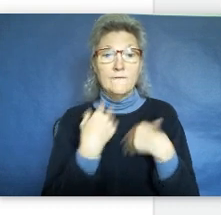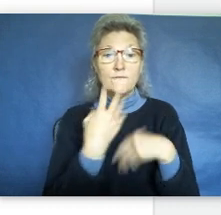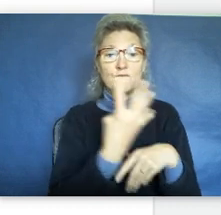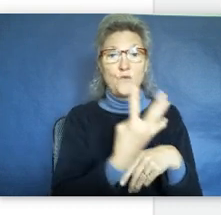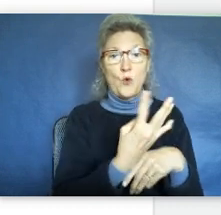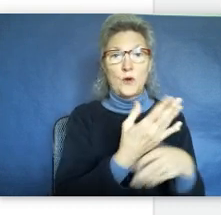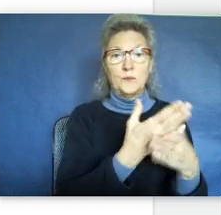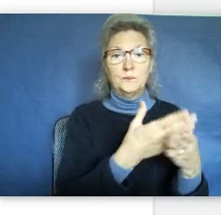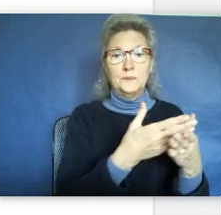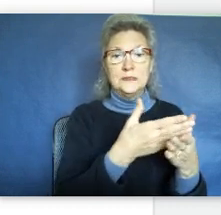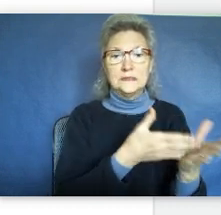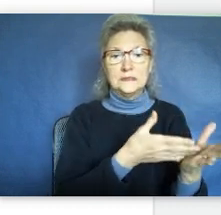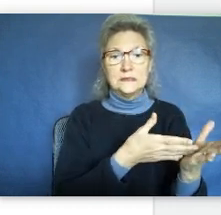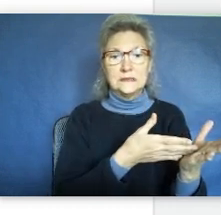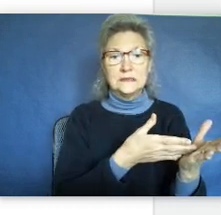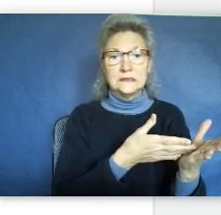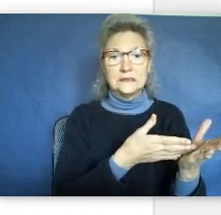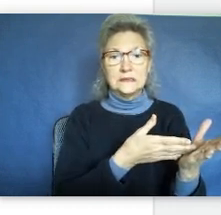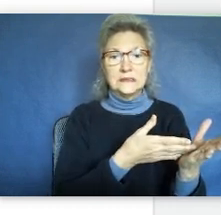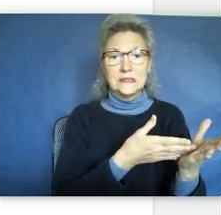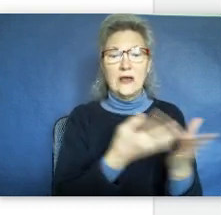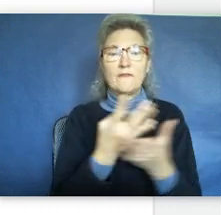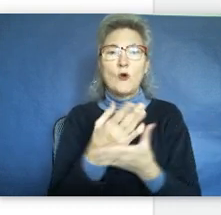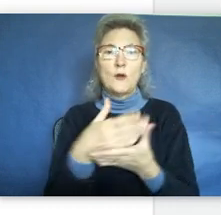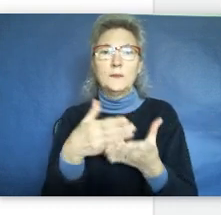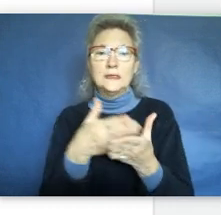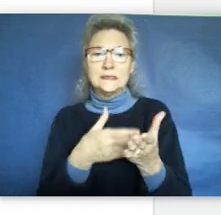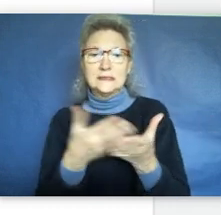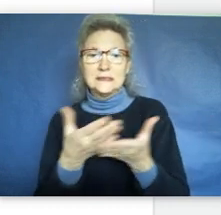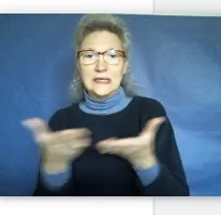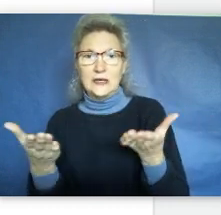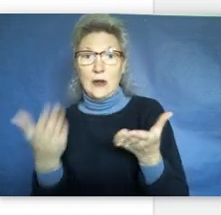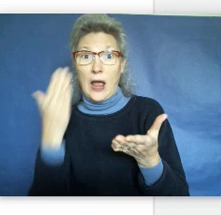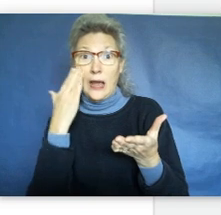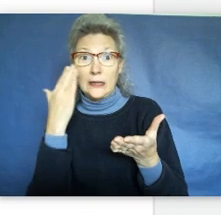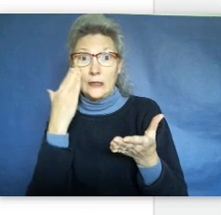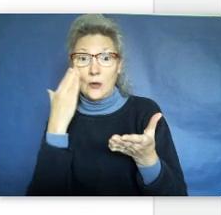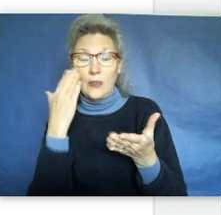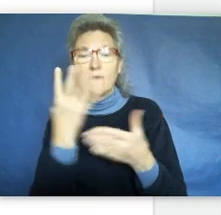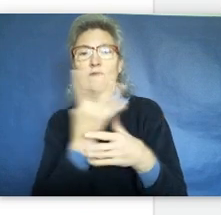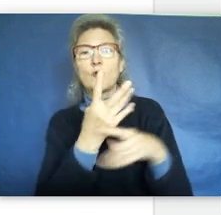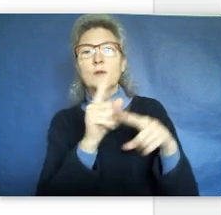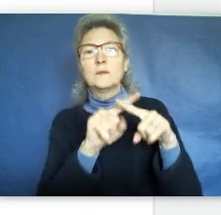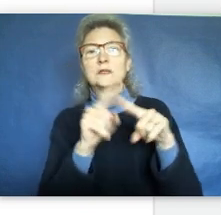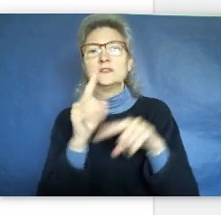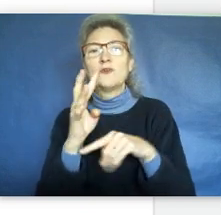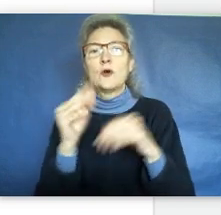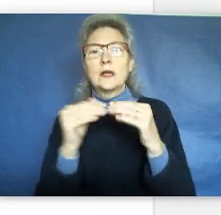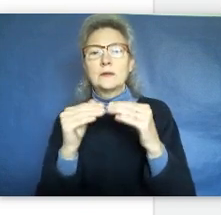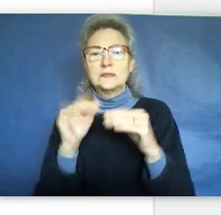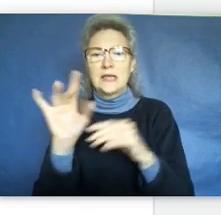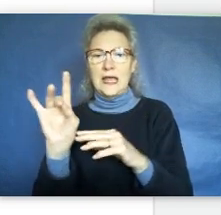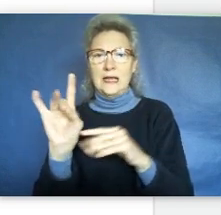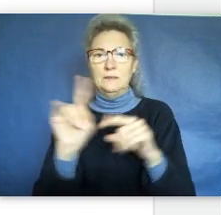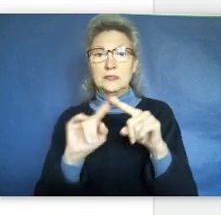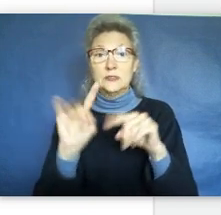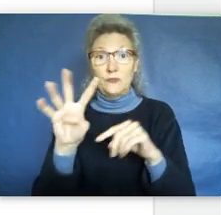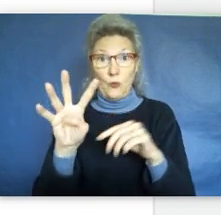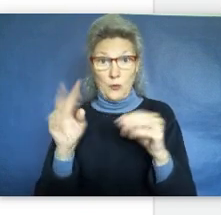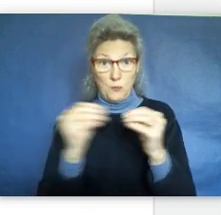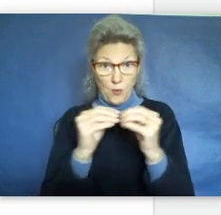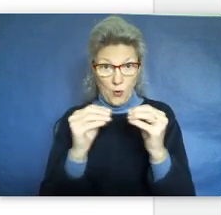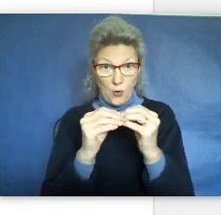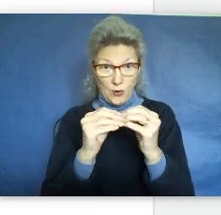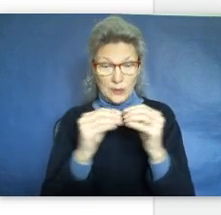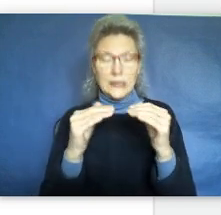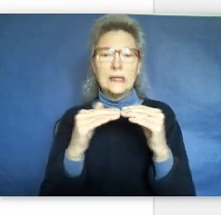four pieces here, four pieces here. I know that 4 + 4 = 8, plus four more pieces